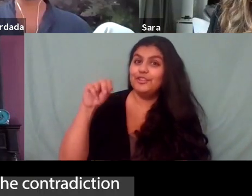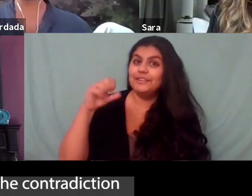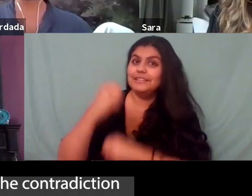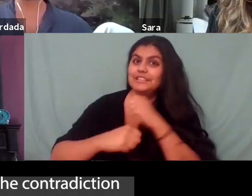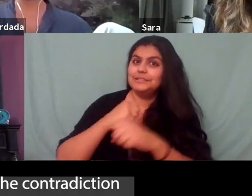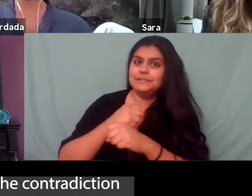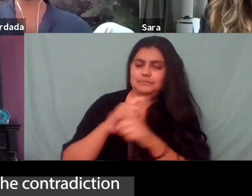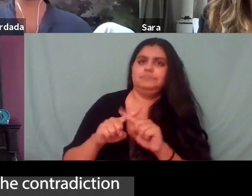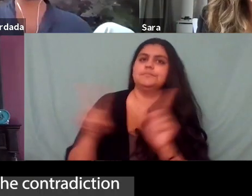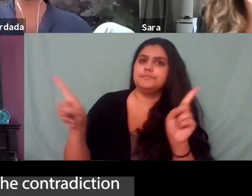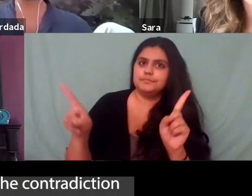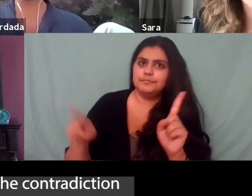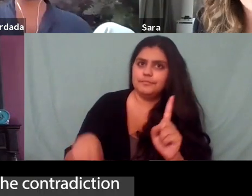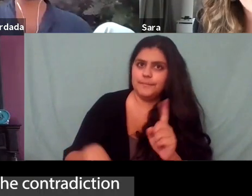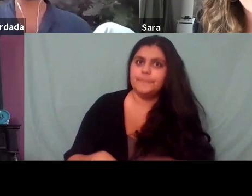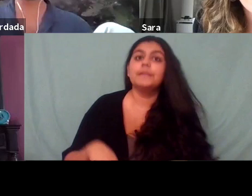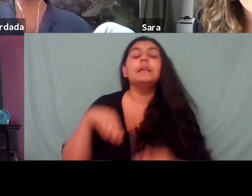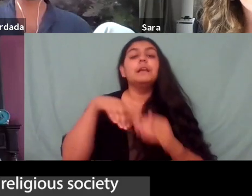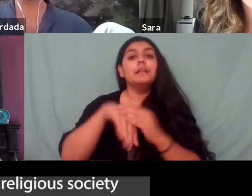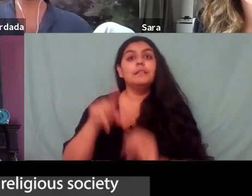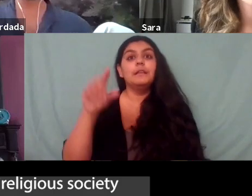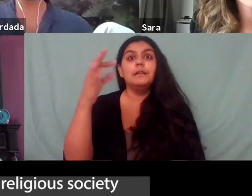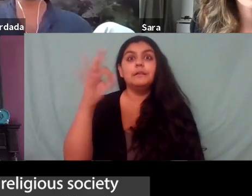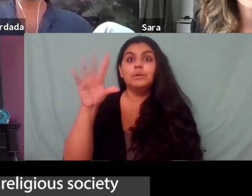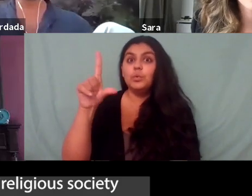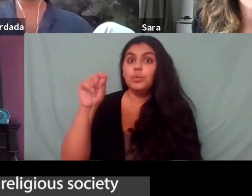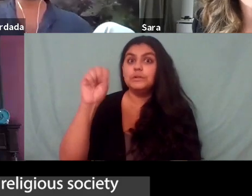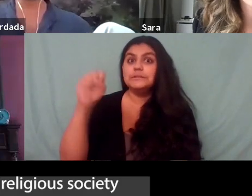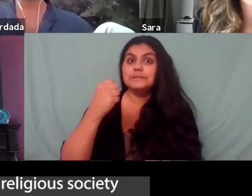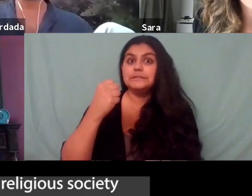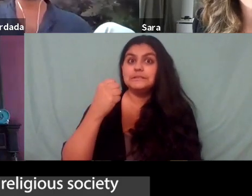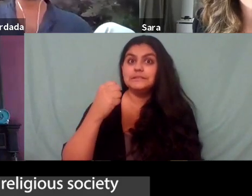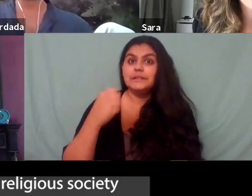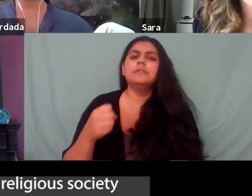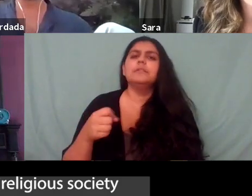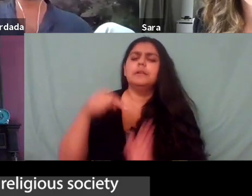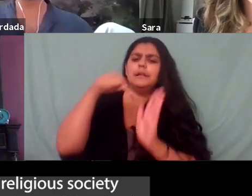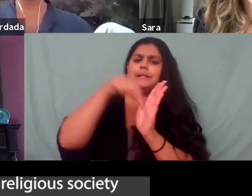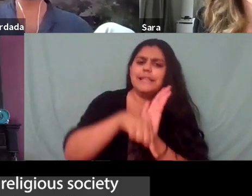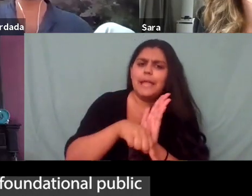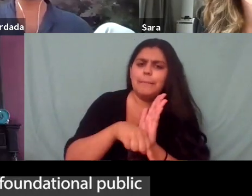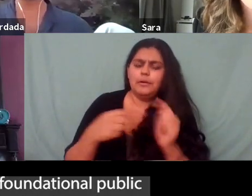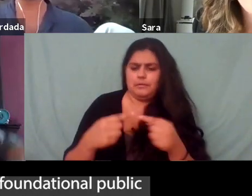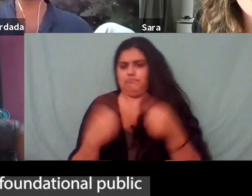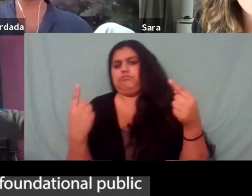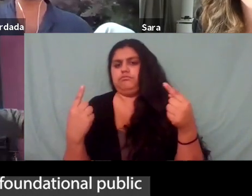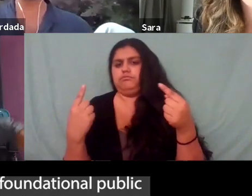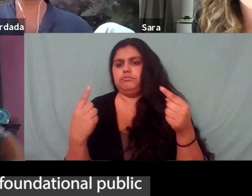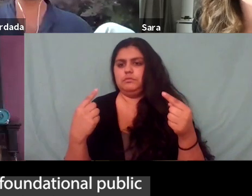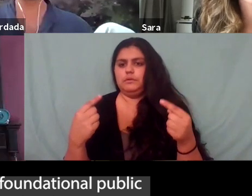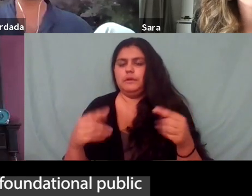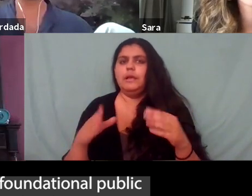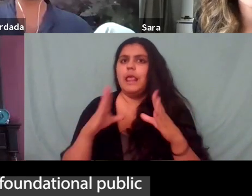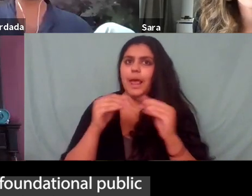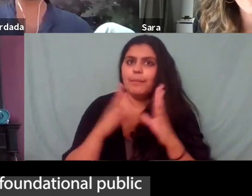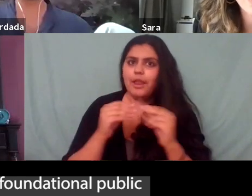of creating this national unity in a multi-religious society where religion is considered to be the citizen's